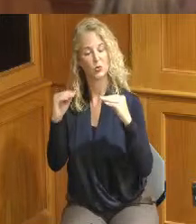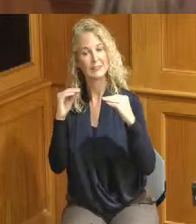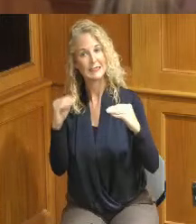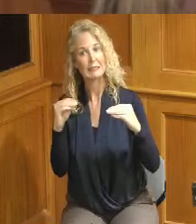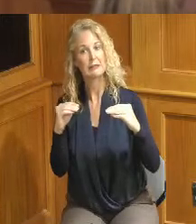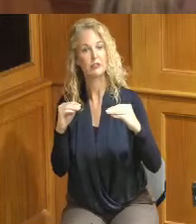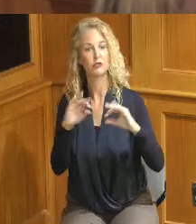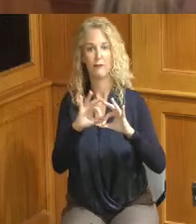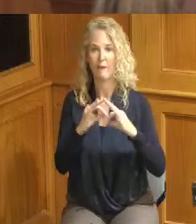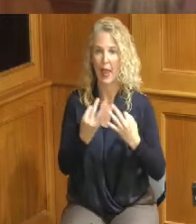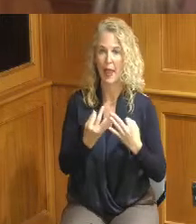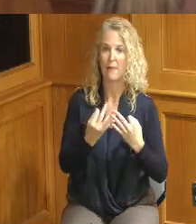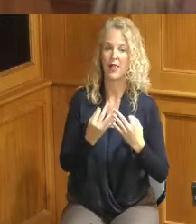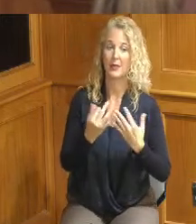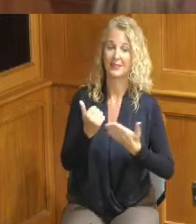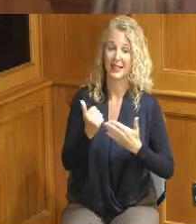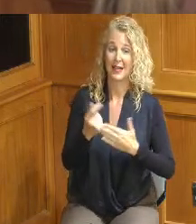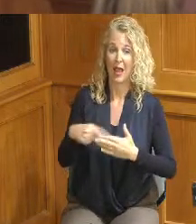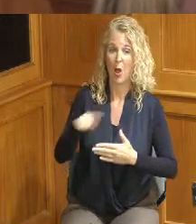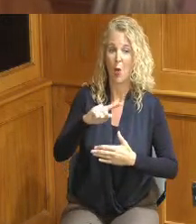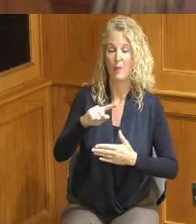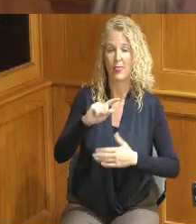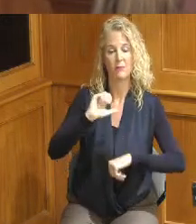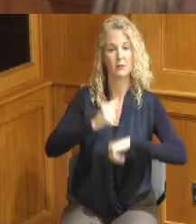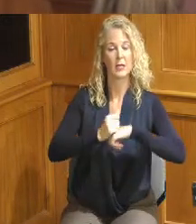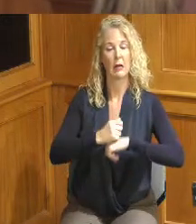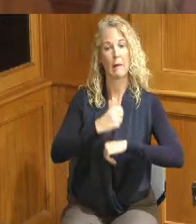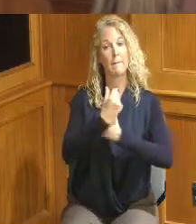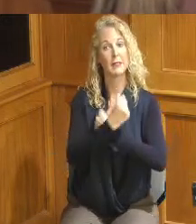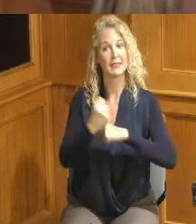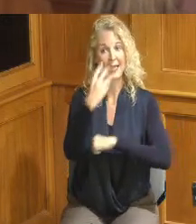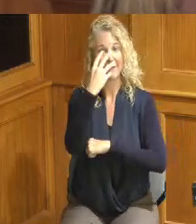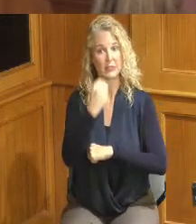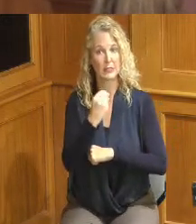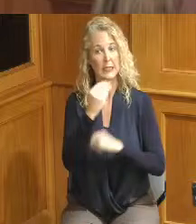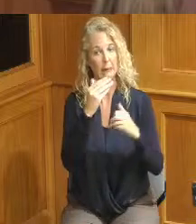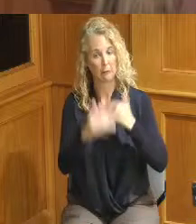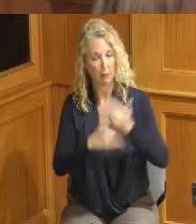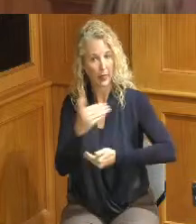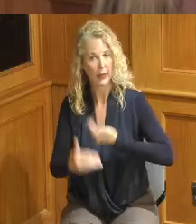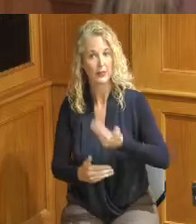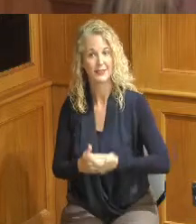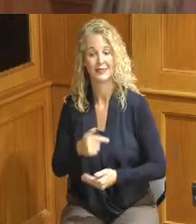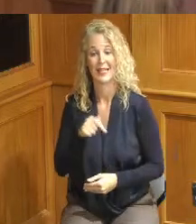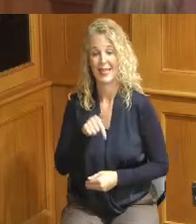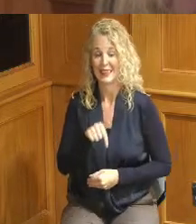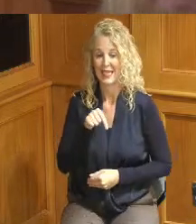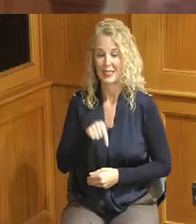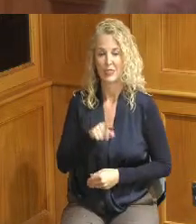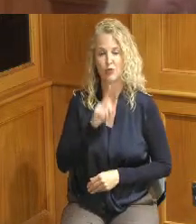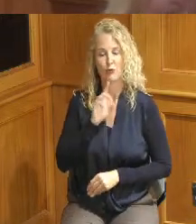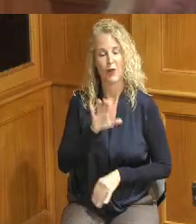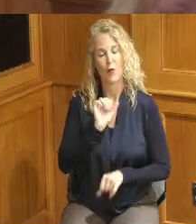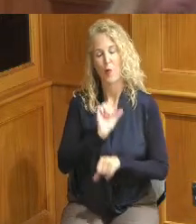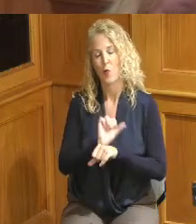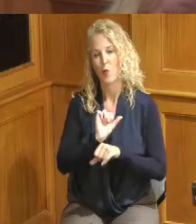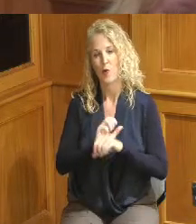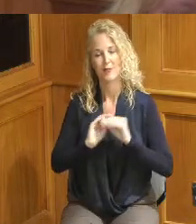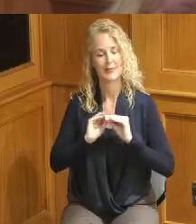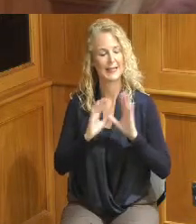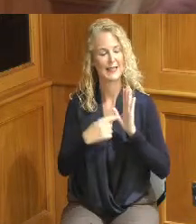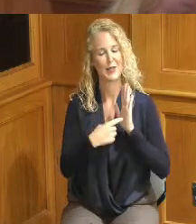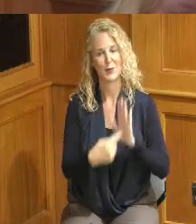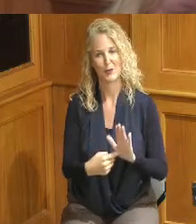families with their safe sleep journeys and challenges. This can be seen through her work leading